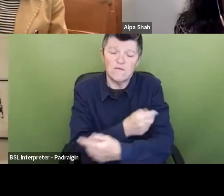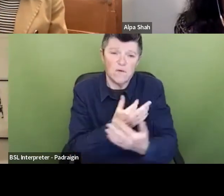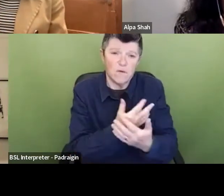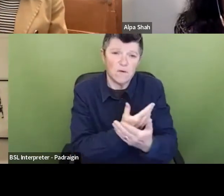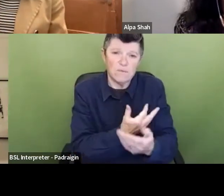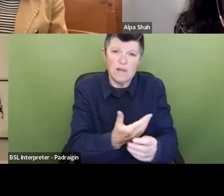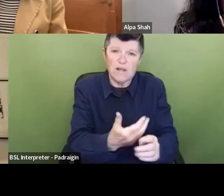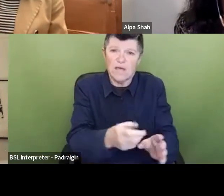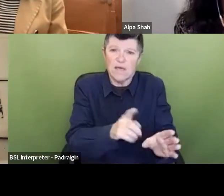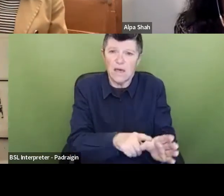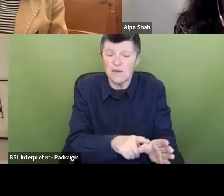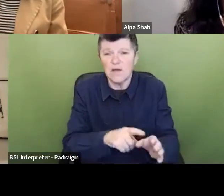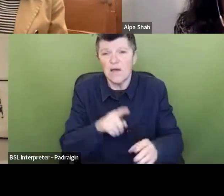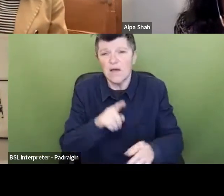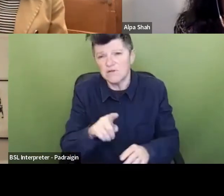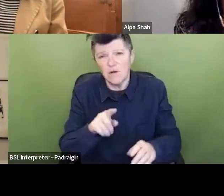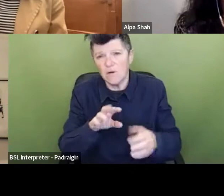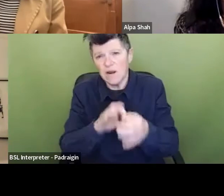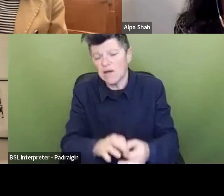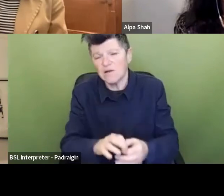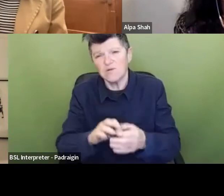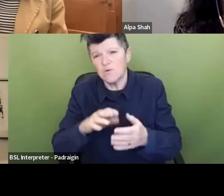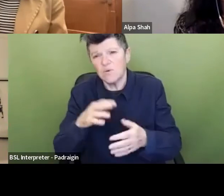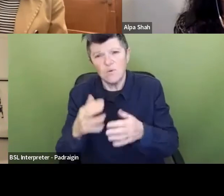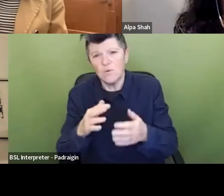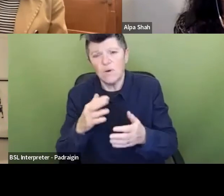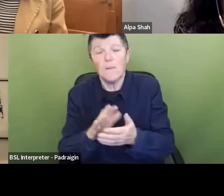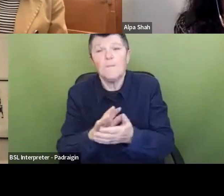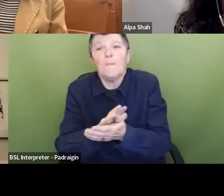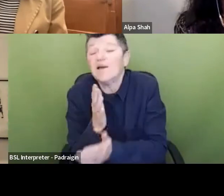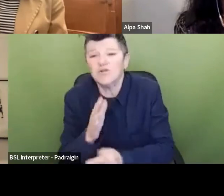harm. It's about preventing pain from occurring.